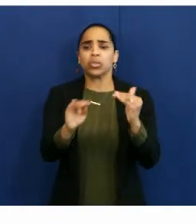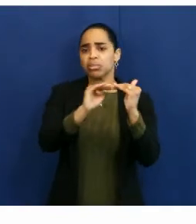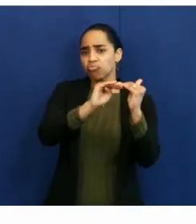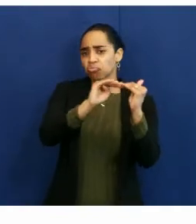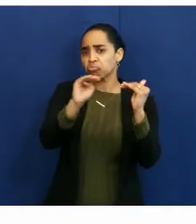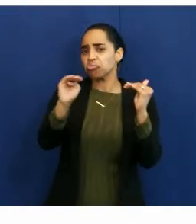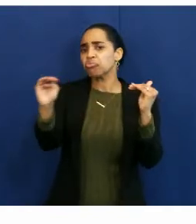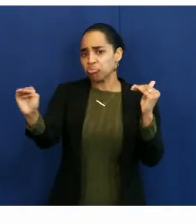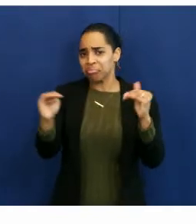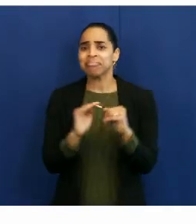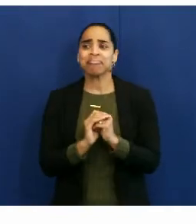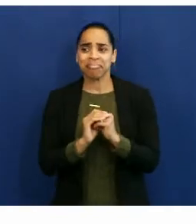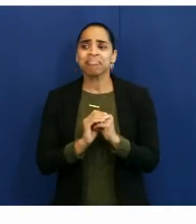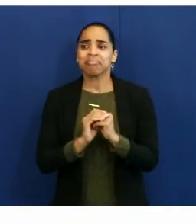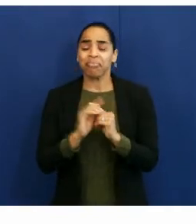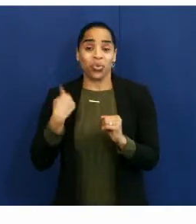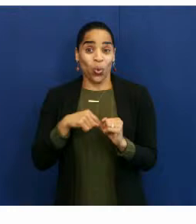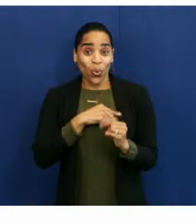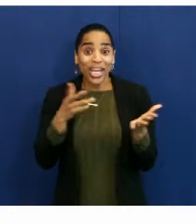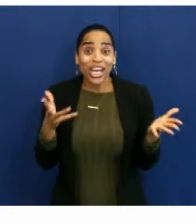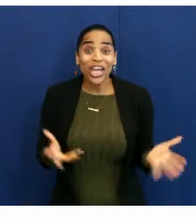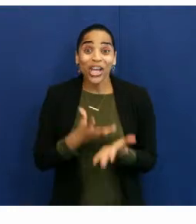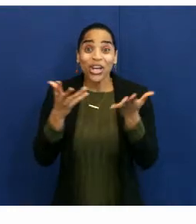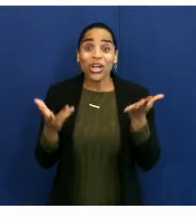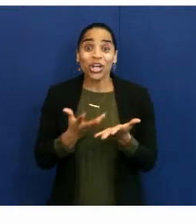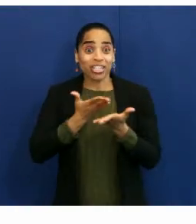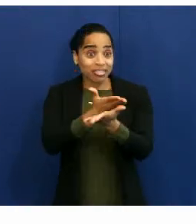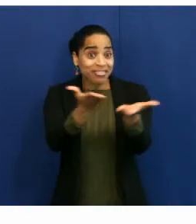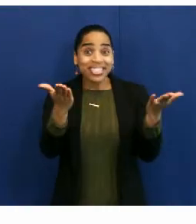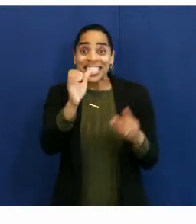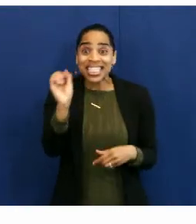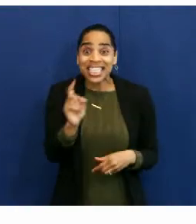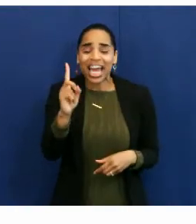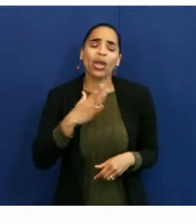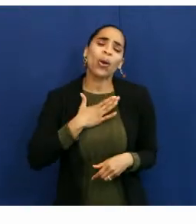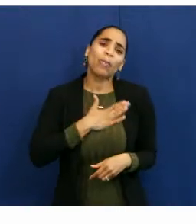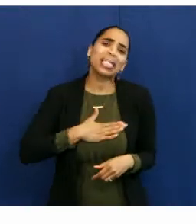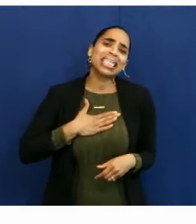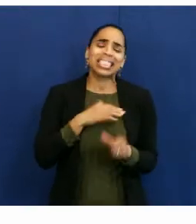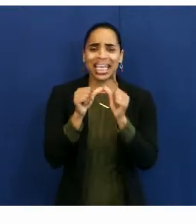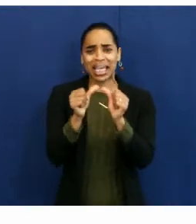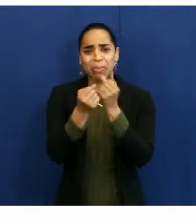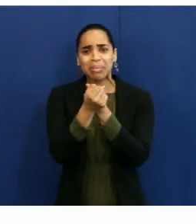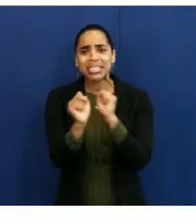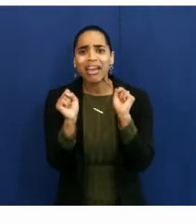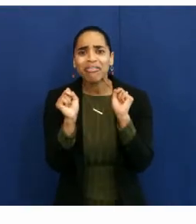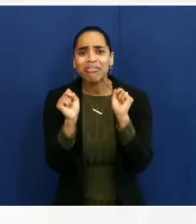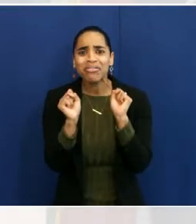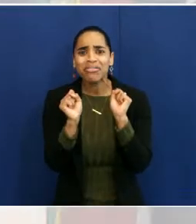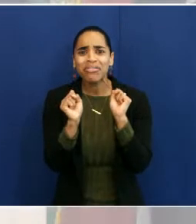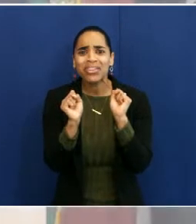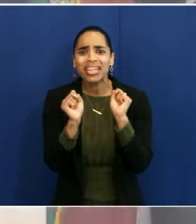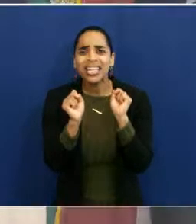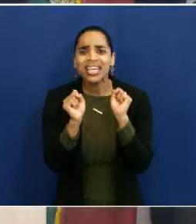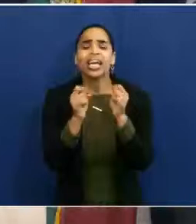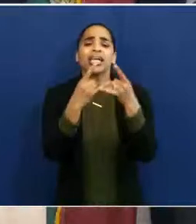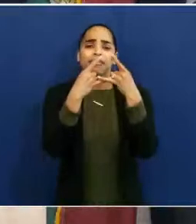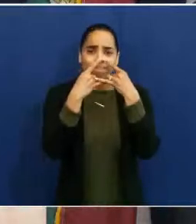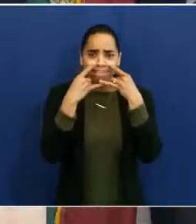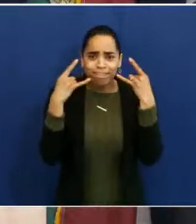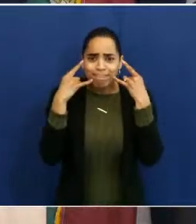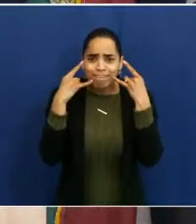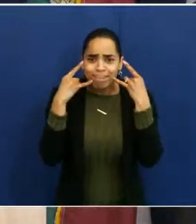stable situation, and we encourage all San Diegans, look, let's continue to be safe, continue to utilize that face